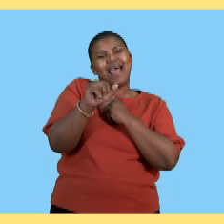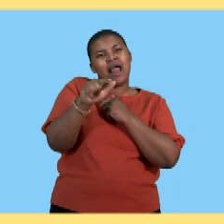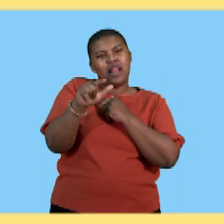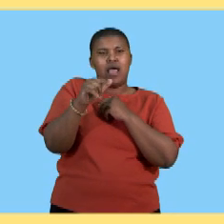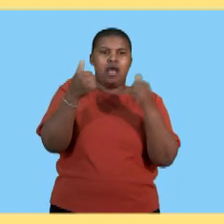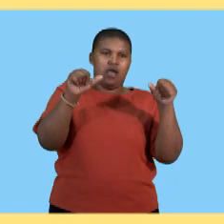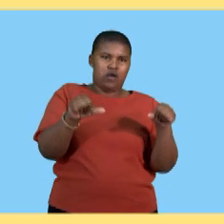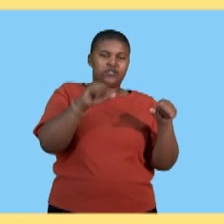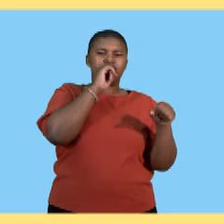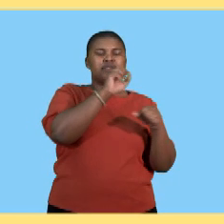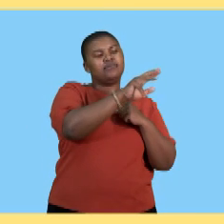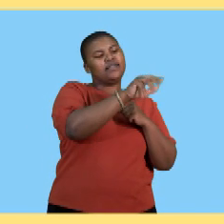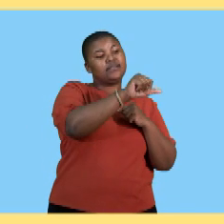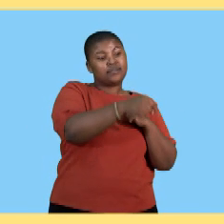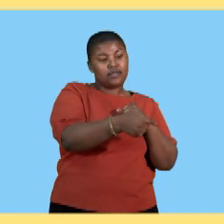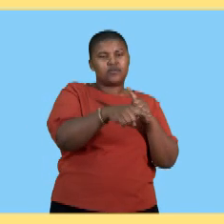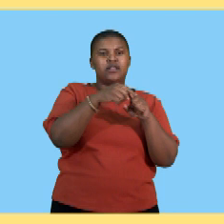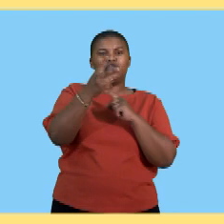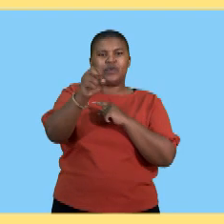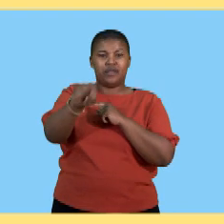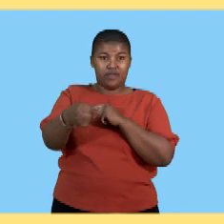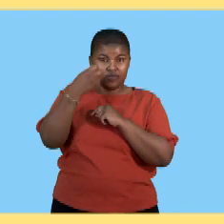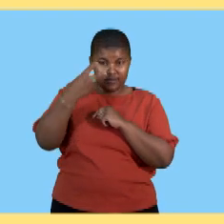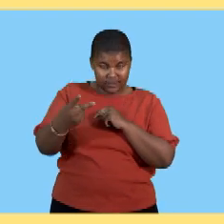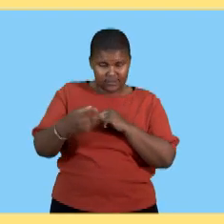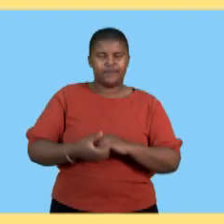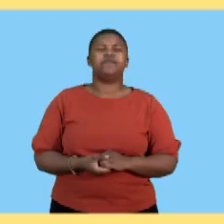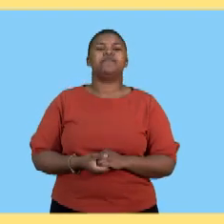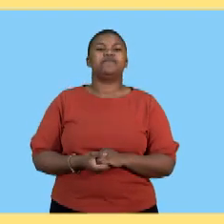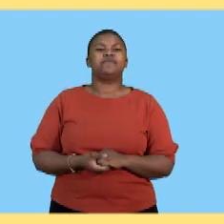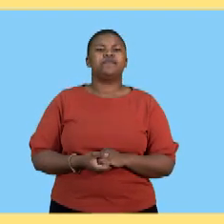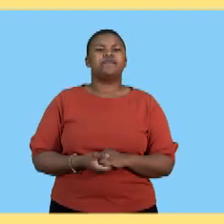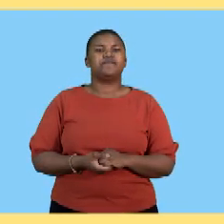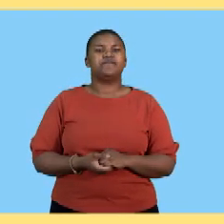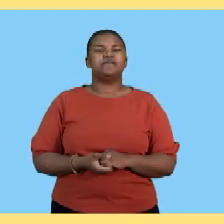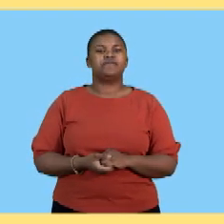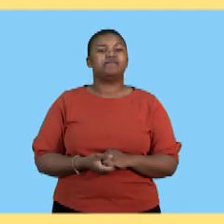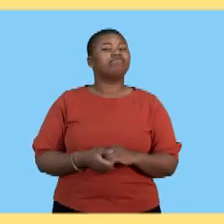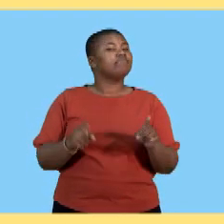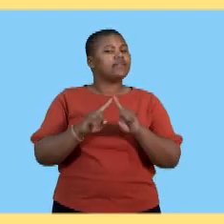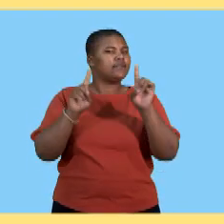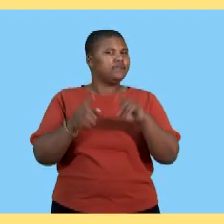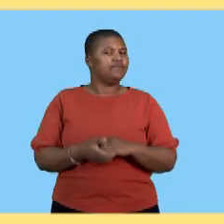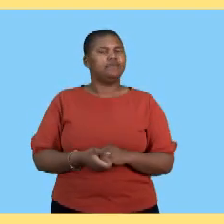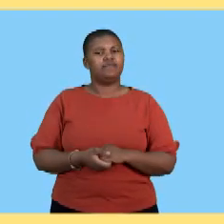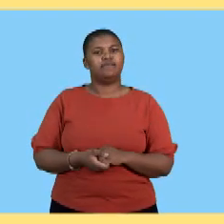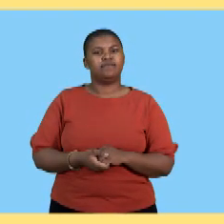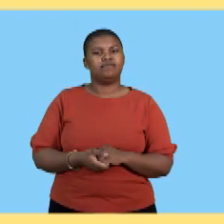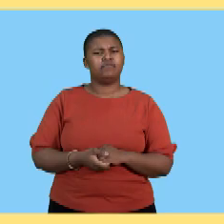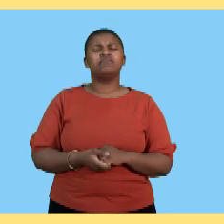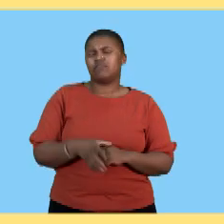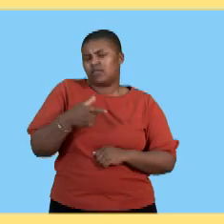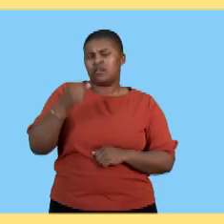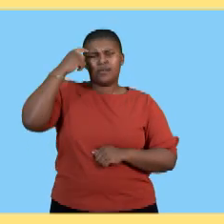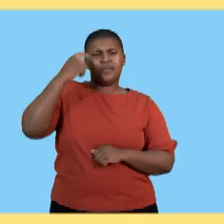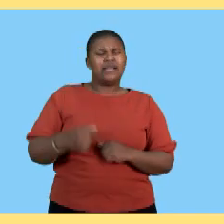have my 96, then I come and I add my 20,000. However, we would then